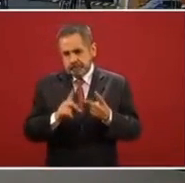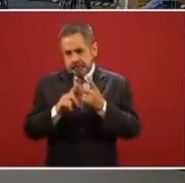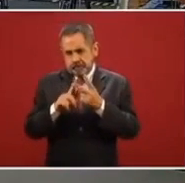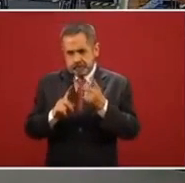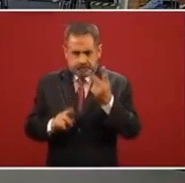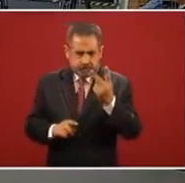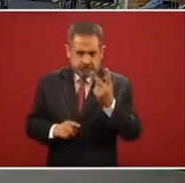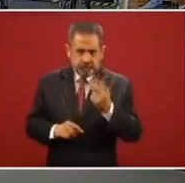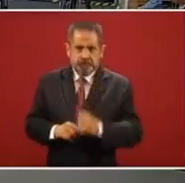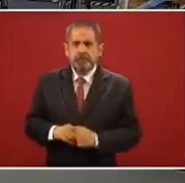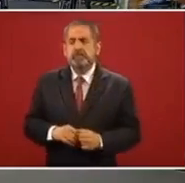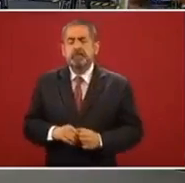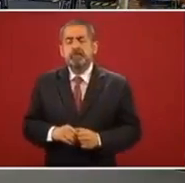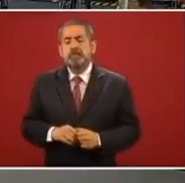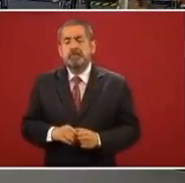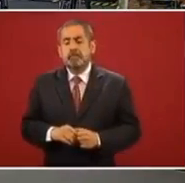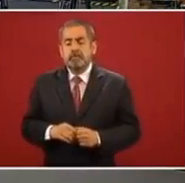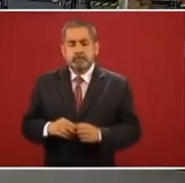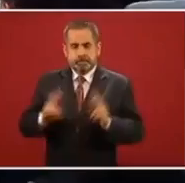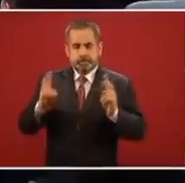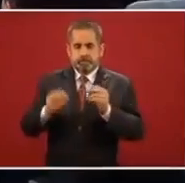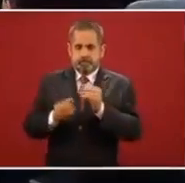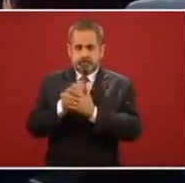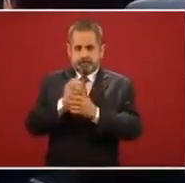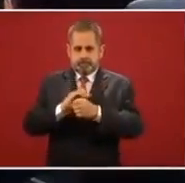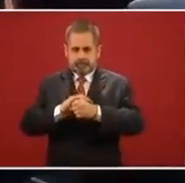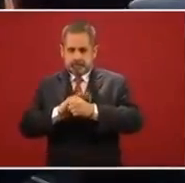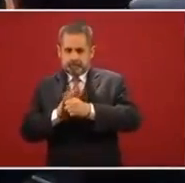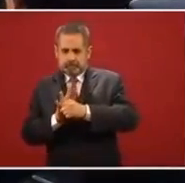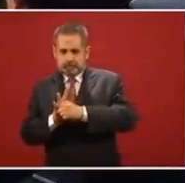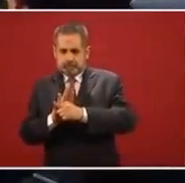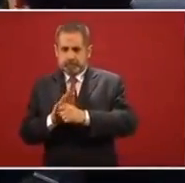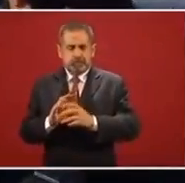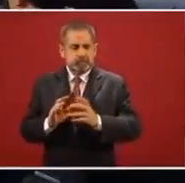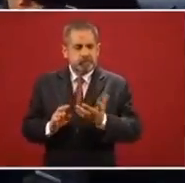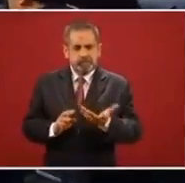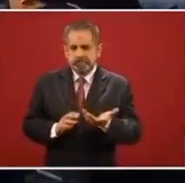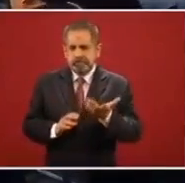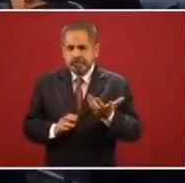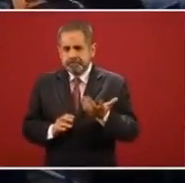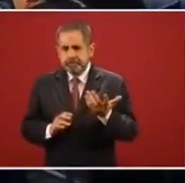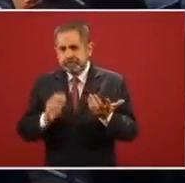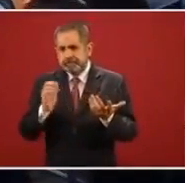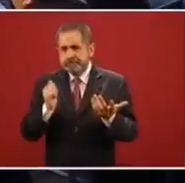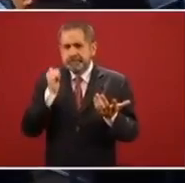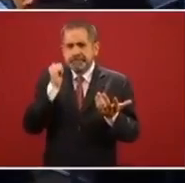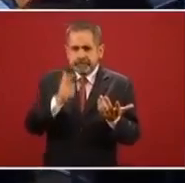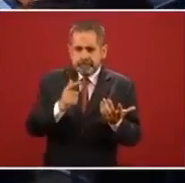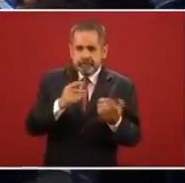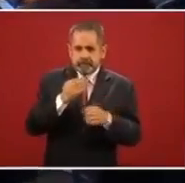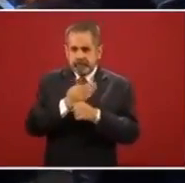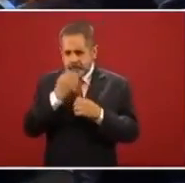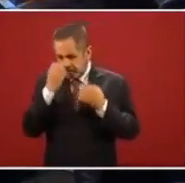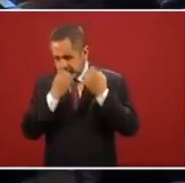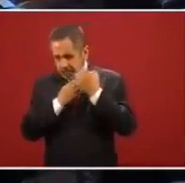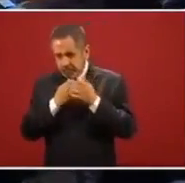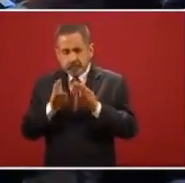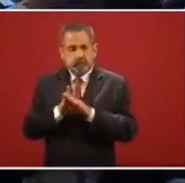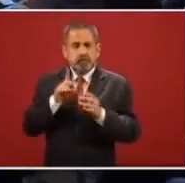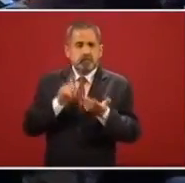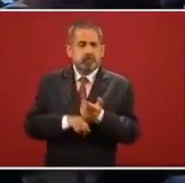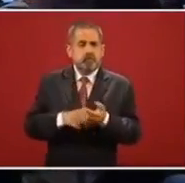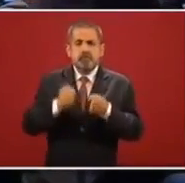tema de la atención al nuevo coronavirus, nos gustaría saber si se está haciendo algún análisis en tenor